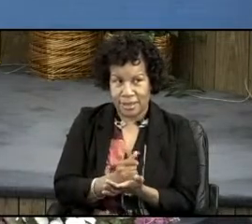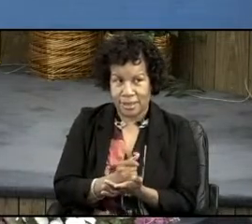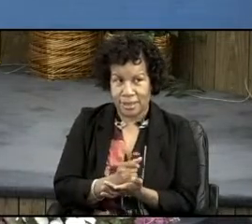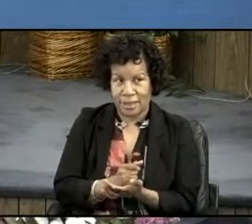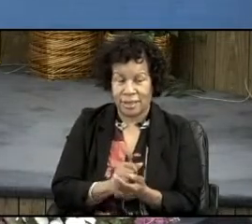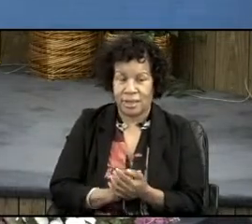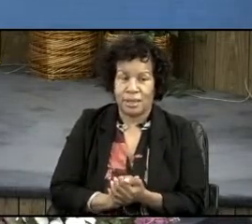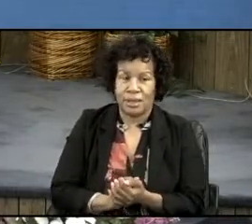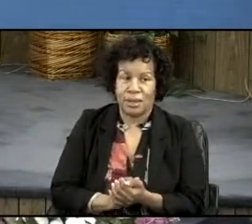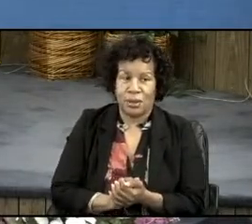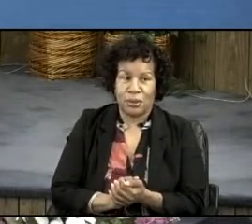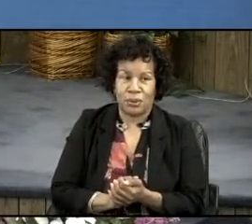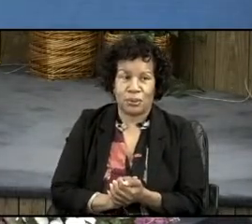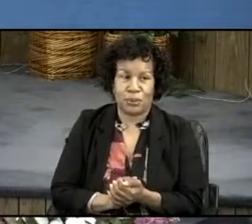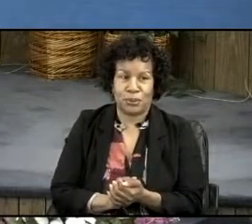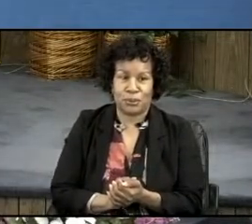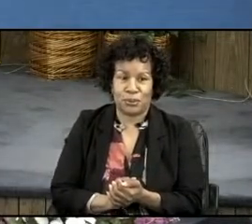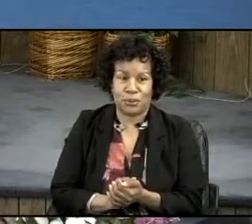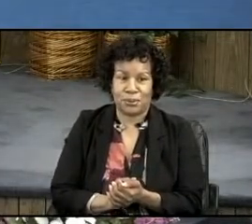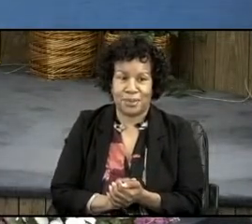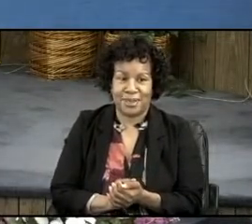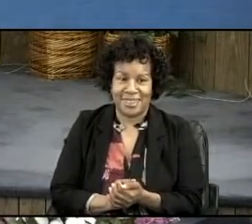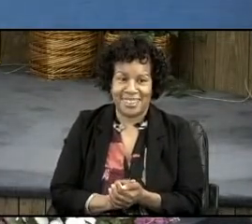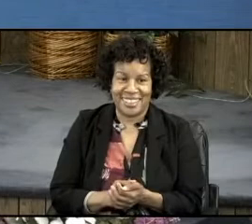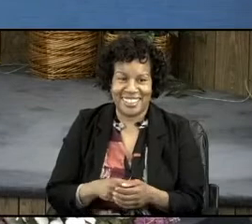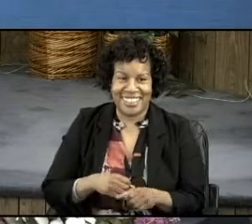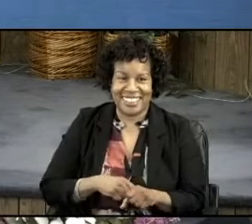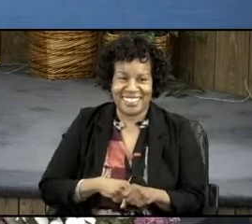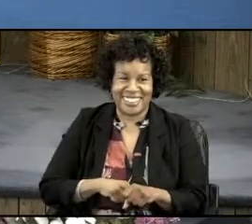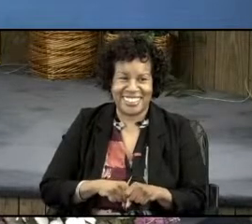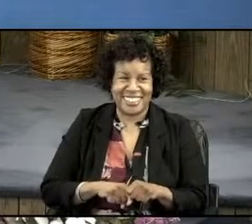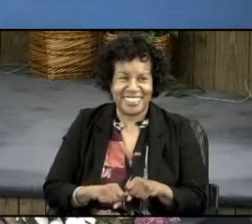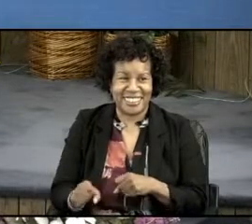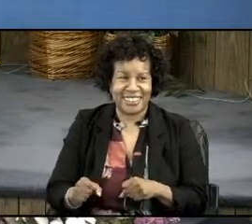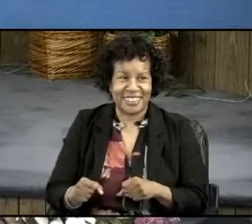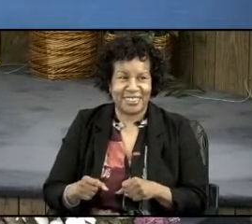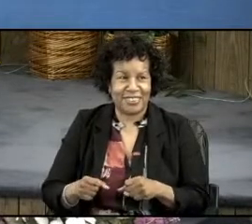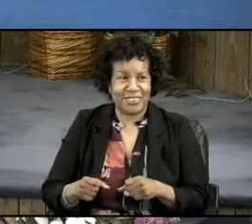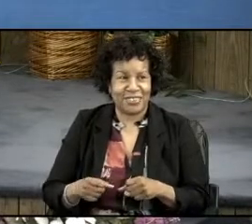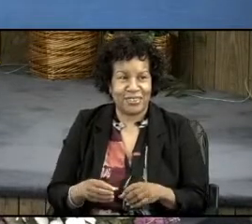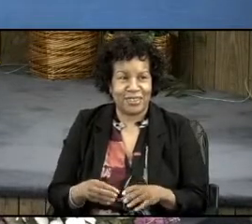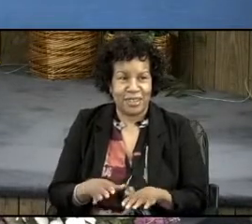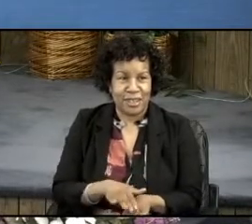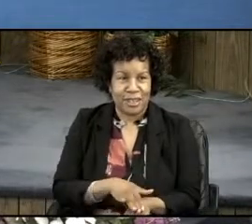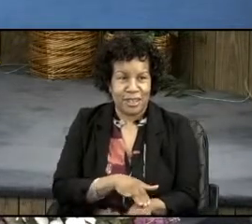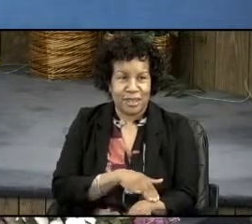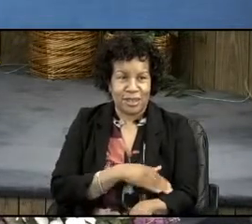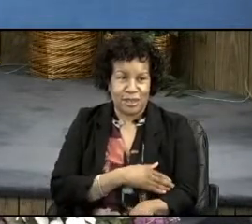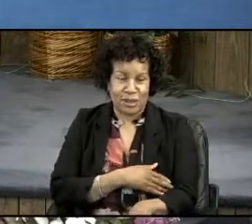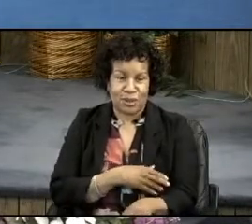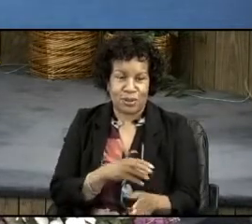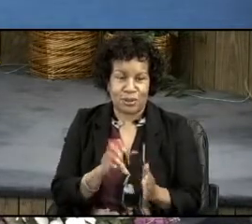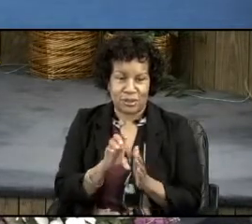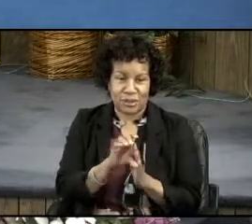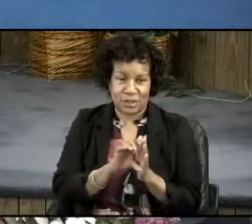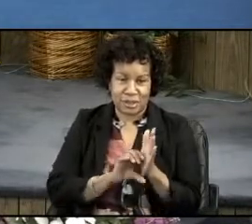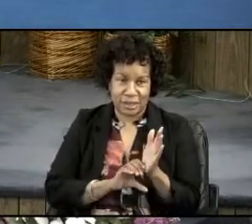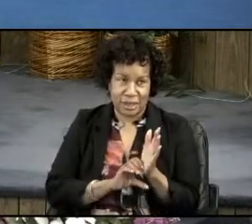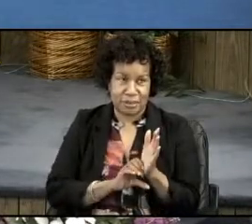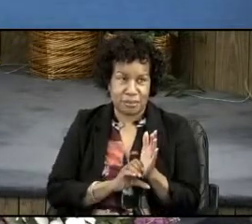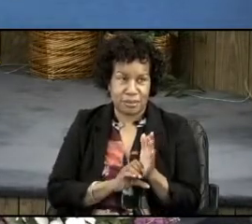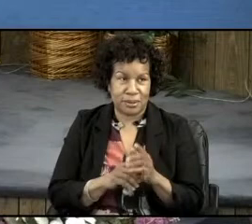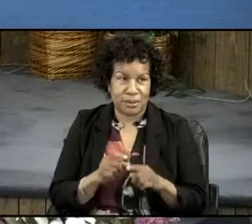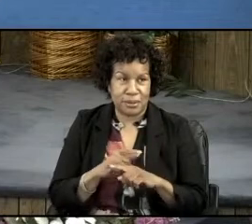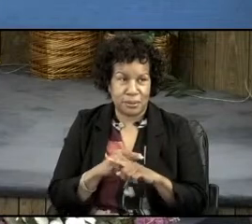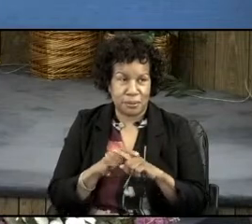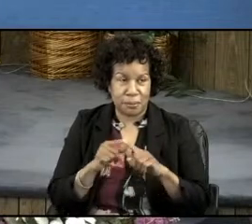that dramatic? Had to do it that way because 1 Samuel 17 is a long chapter. It's a long one.